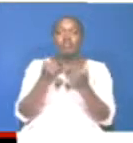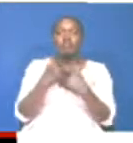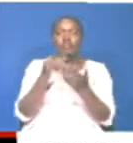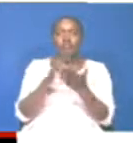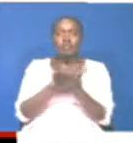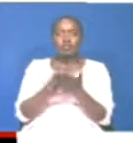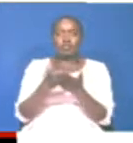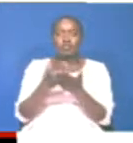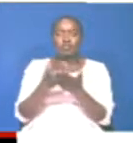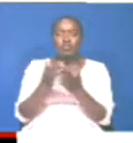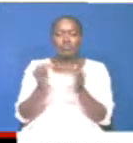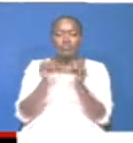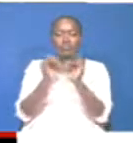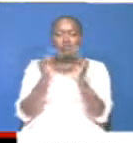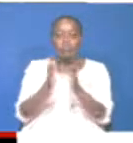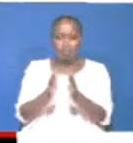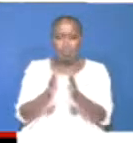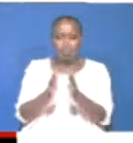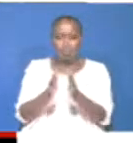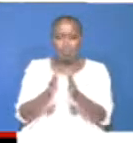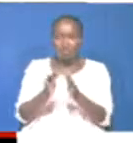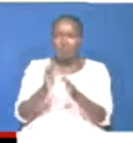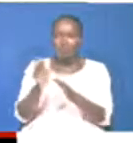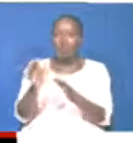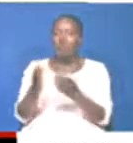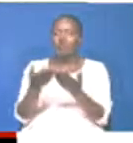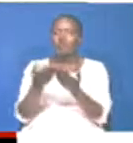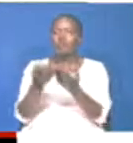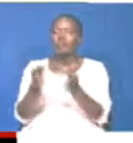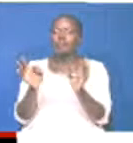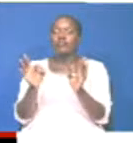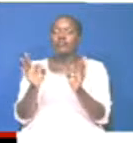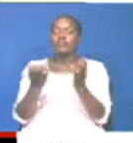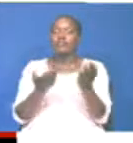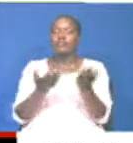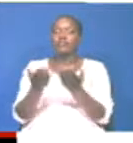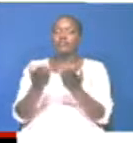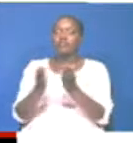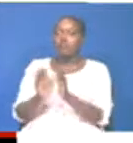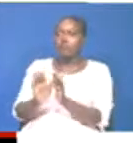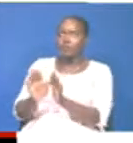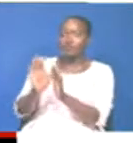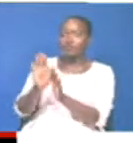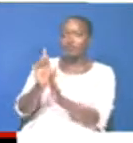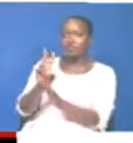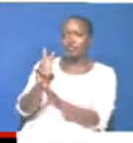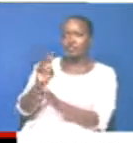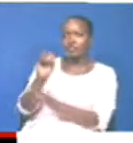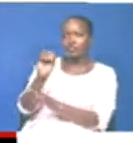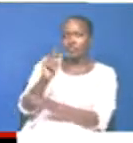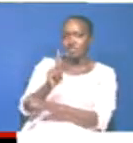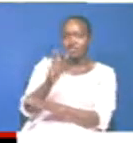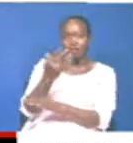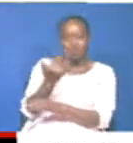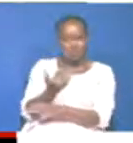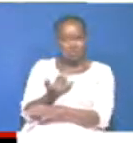a broadcaster. He went into freelance business after leaving VOK, and now is